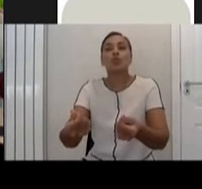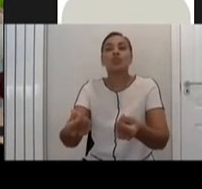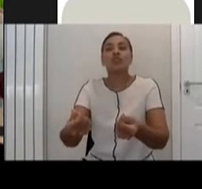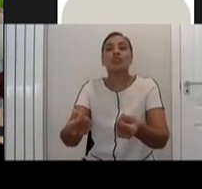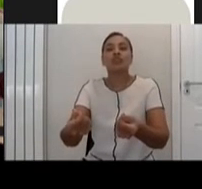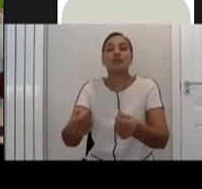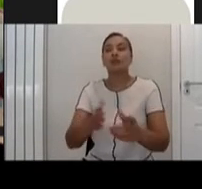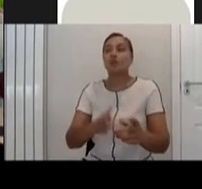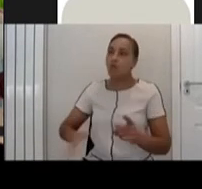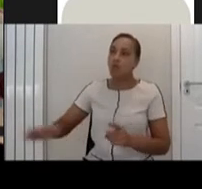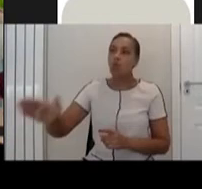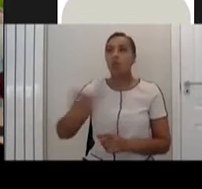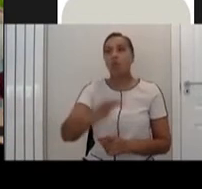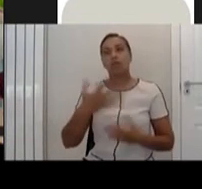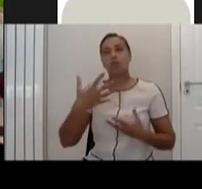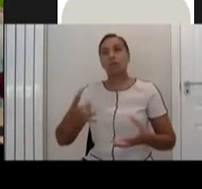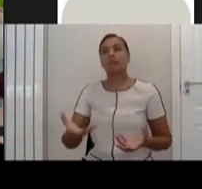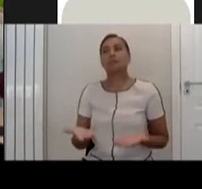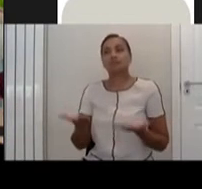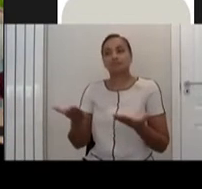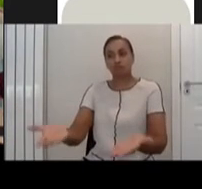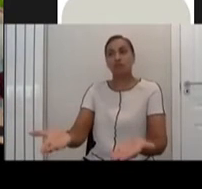allocation of flu vaccine. So